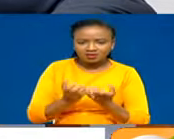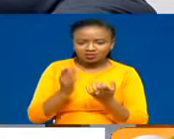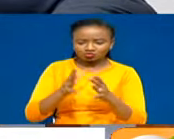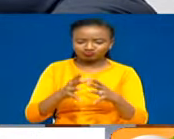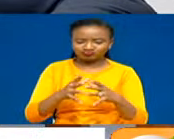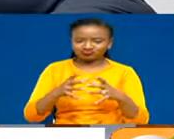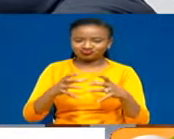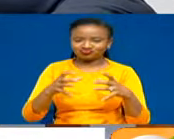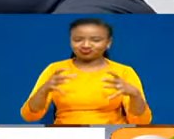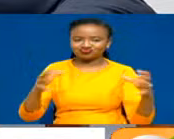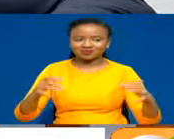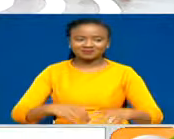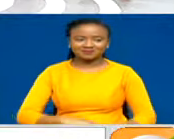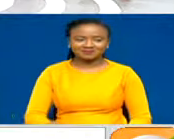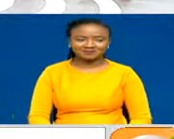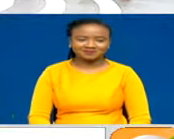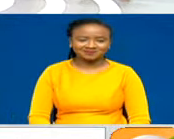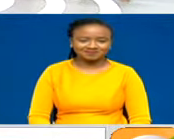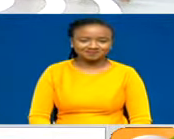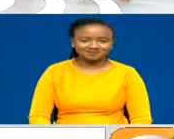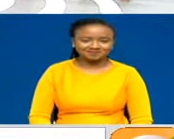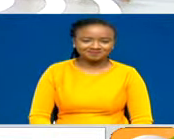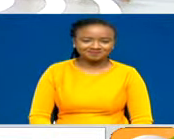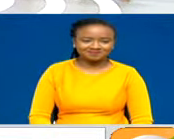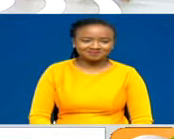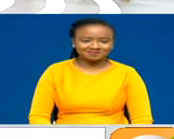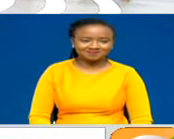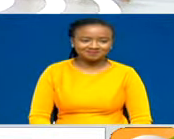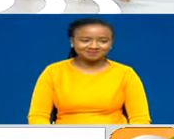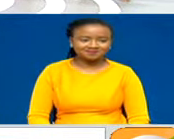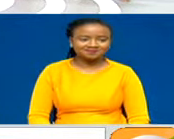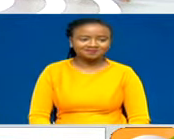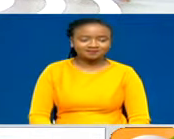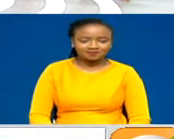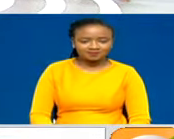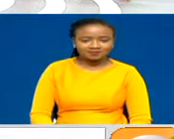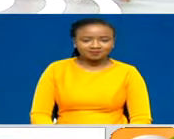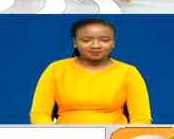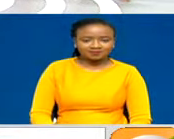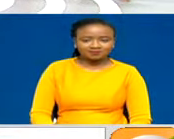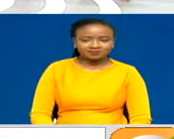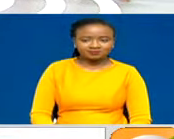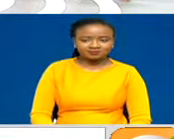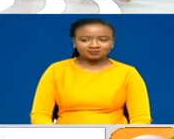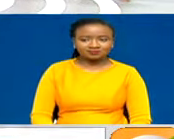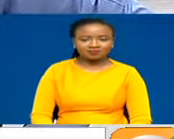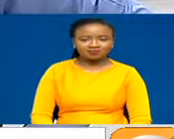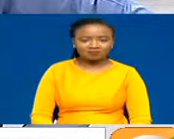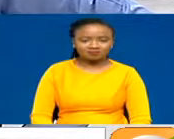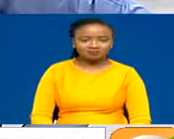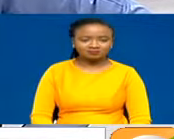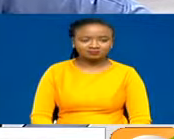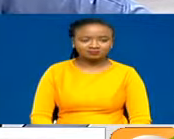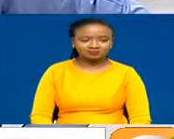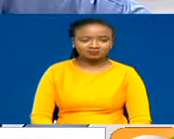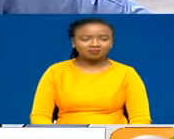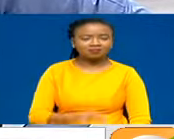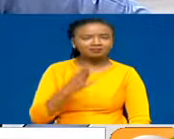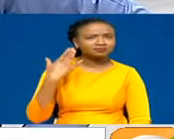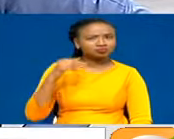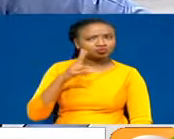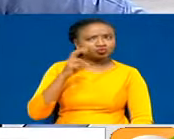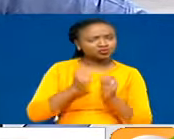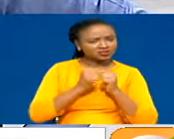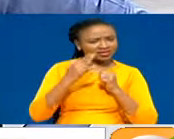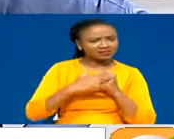there. Absolutely. I'll get back to the courts in a little short while, and the ones that you are going to open this week, right? There's two in Kenya. Yes. 2019